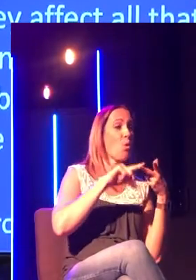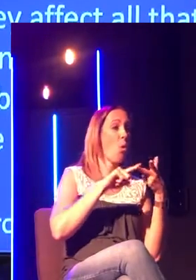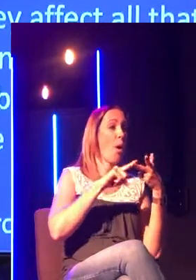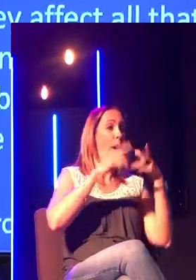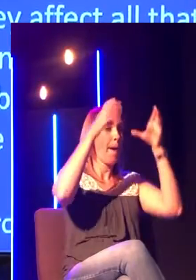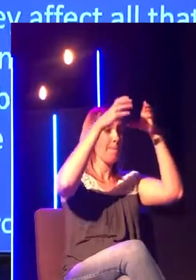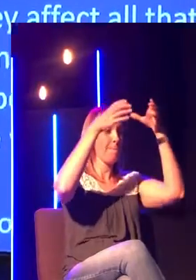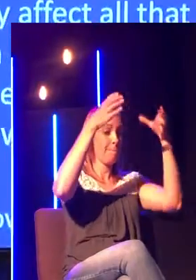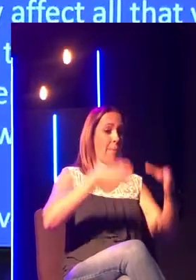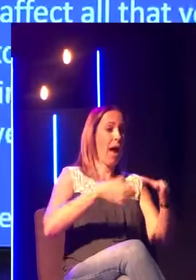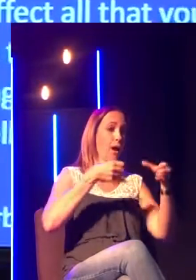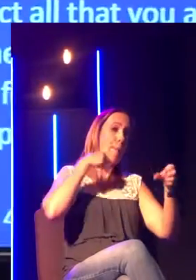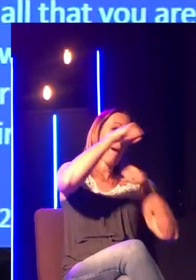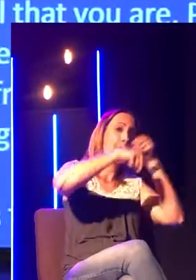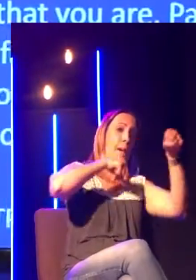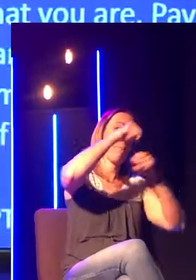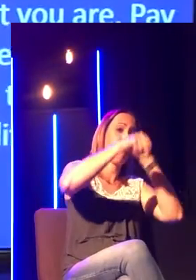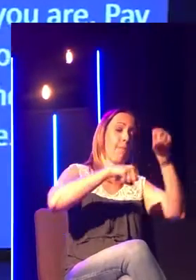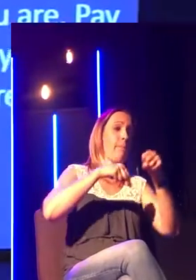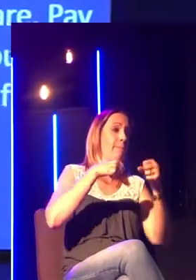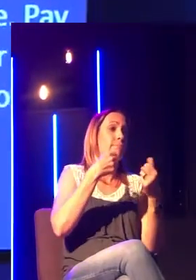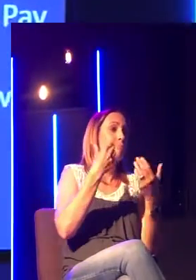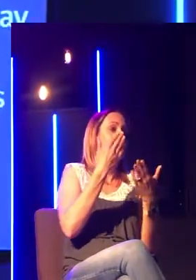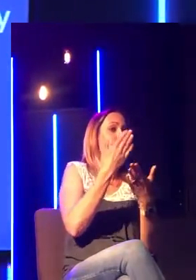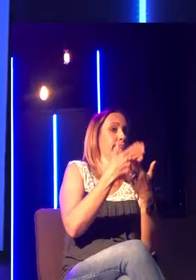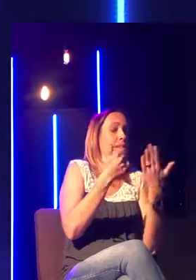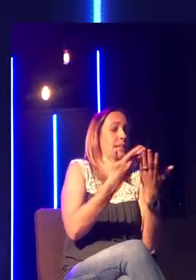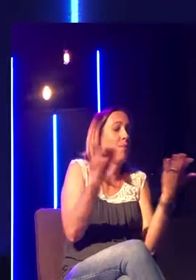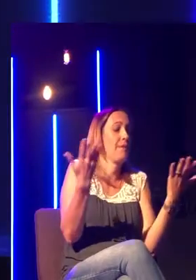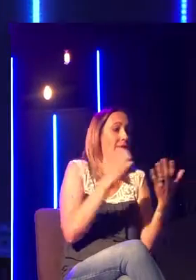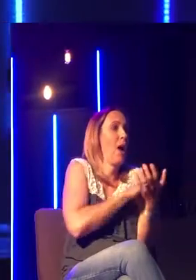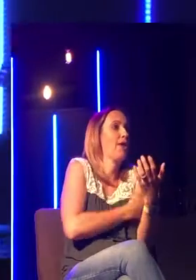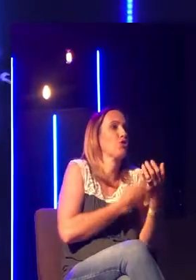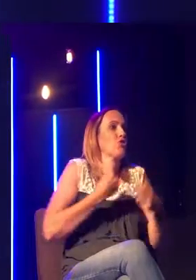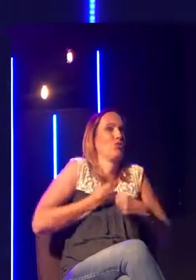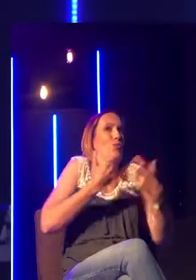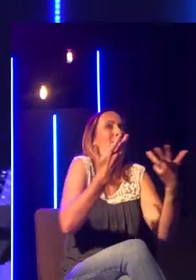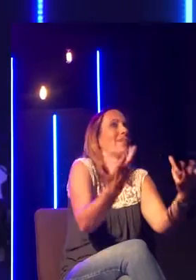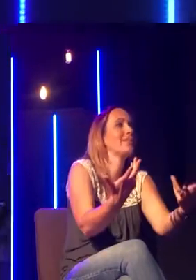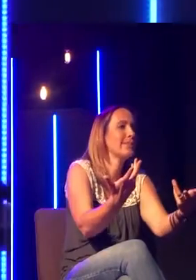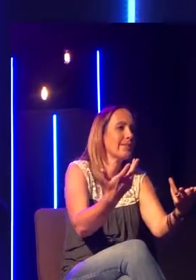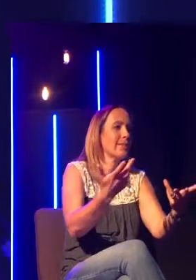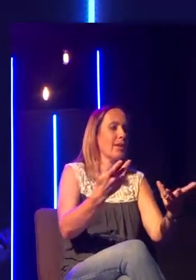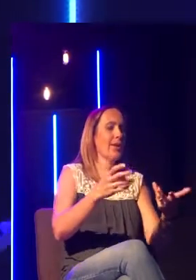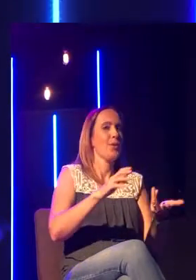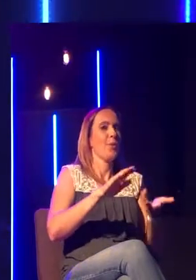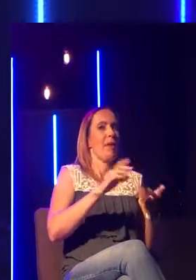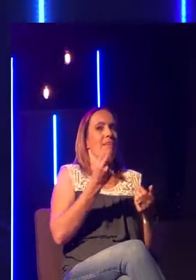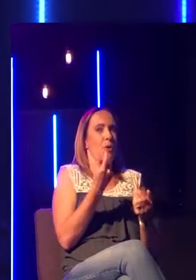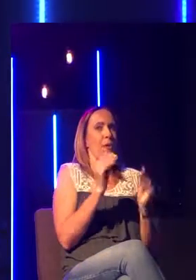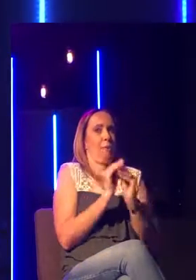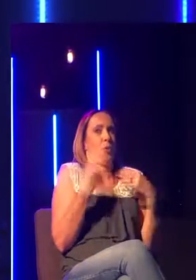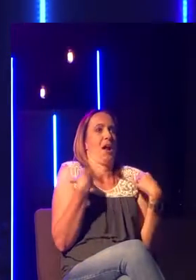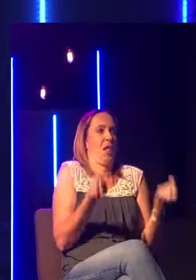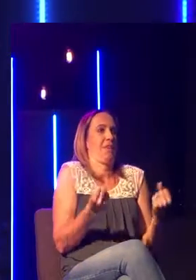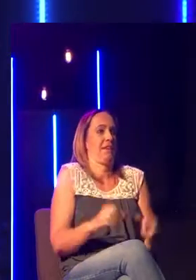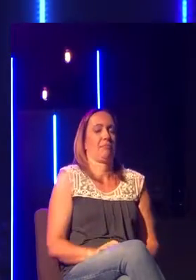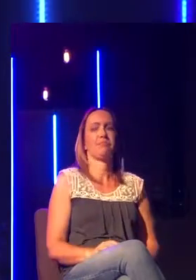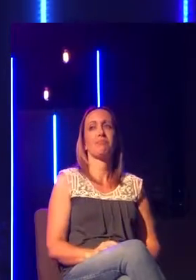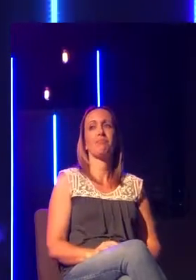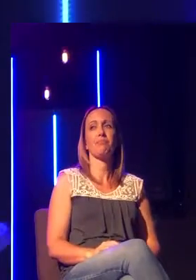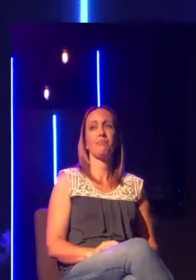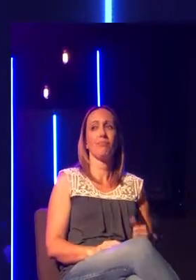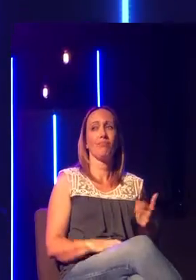bag, whatever it is, there's just something about releasing some of that energy it's going to allow you to be just a little bit more healthy. Do I have at least